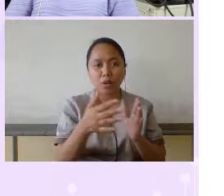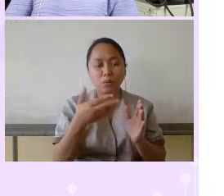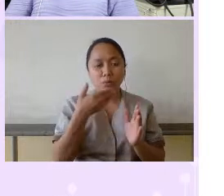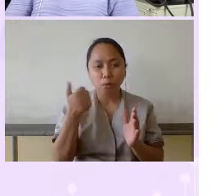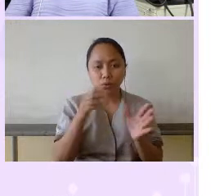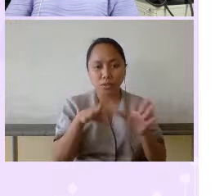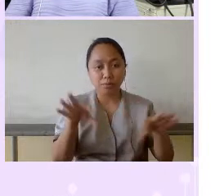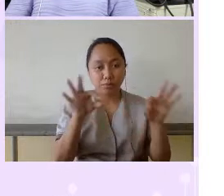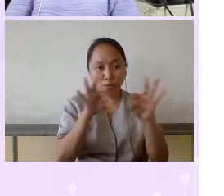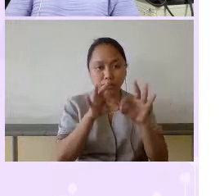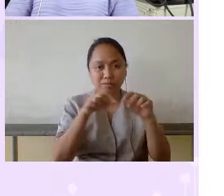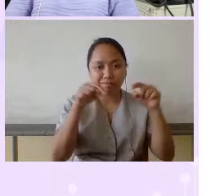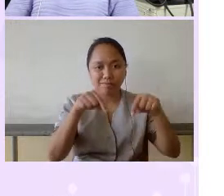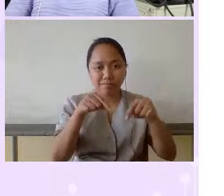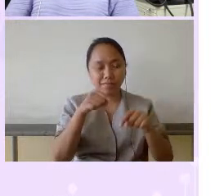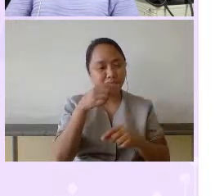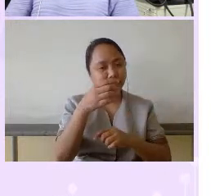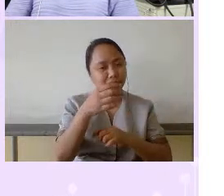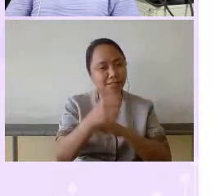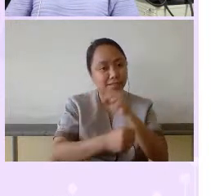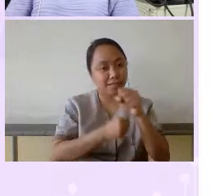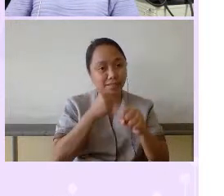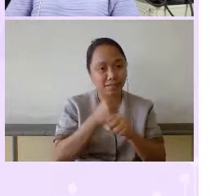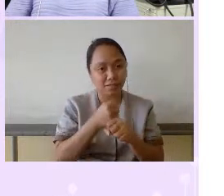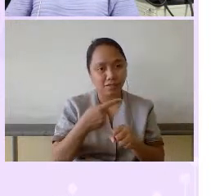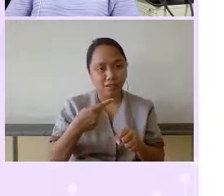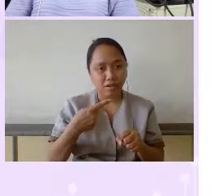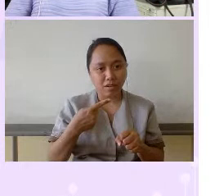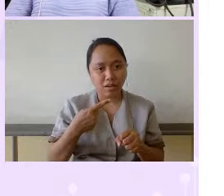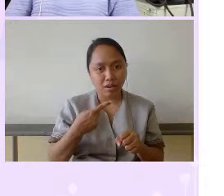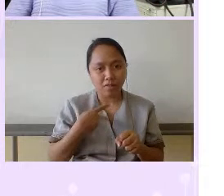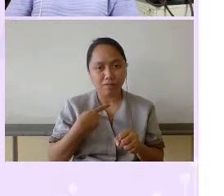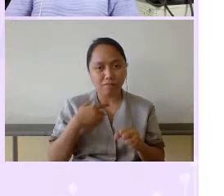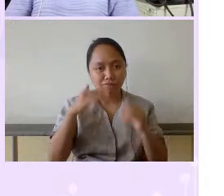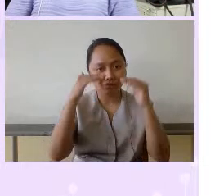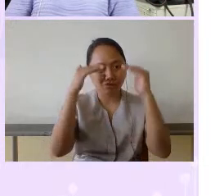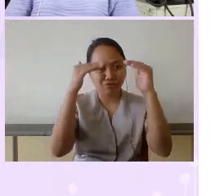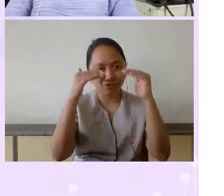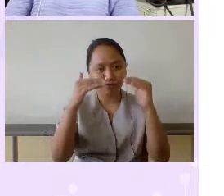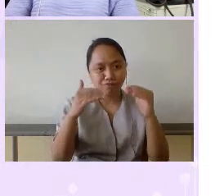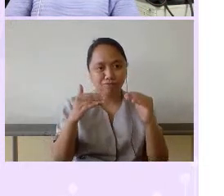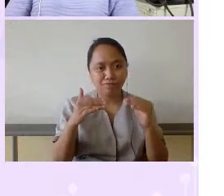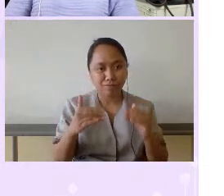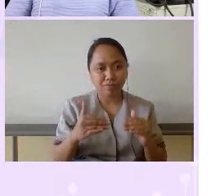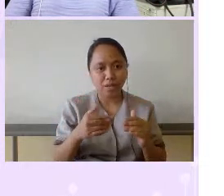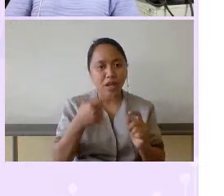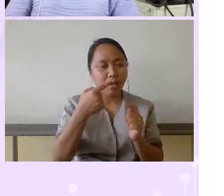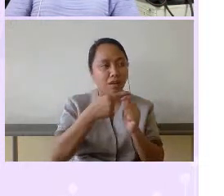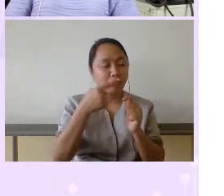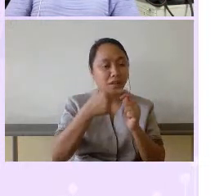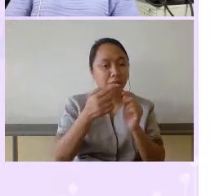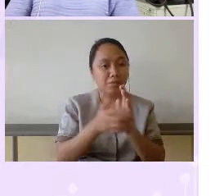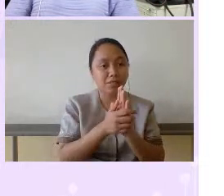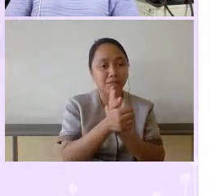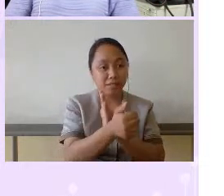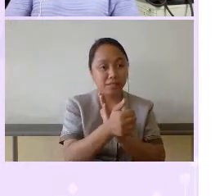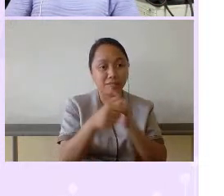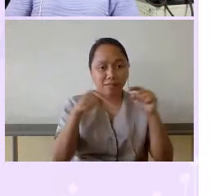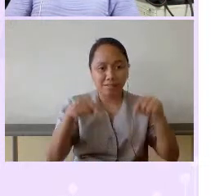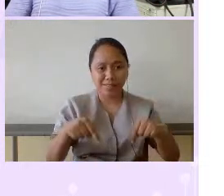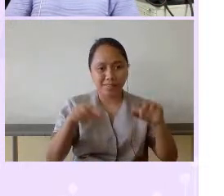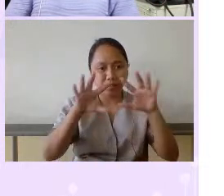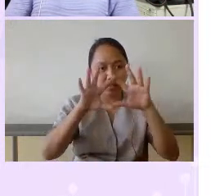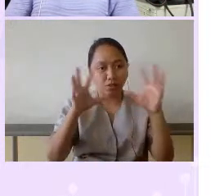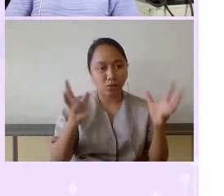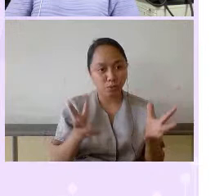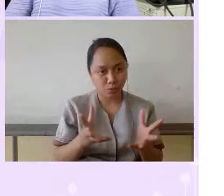of 2021, and top 2 of which are labeled as power skills. First, we need to build our